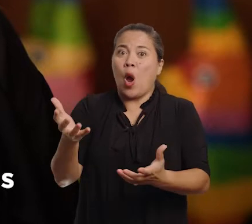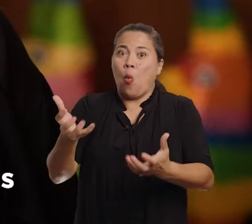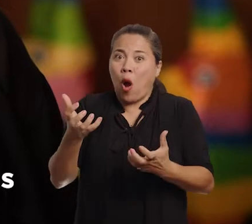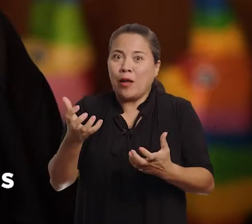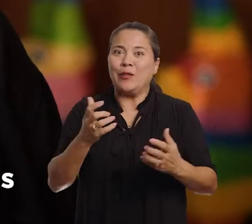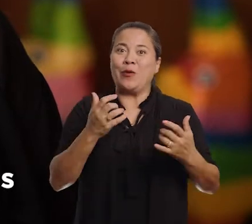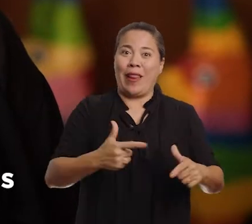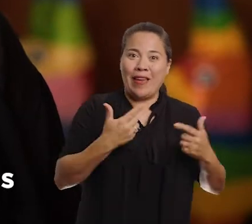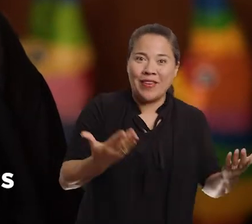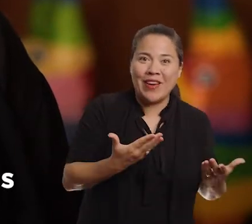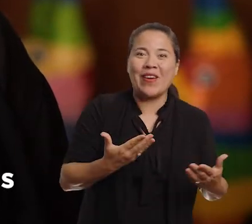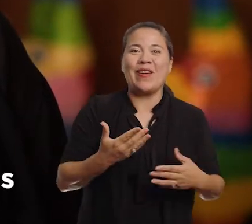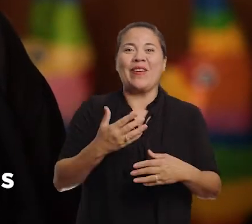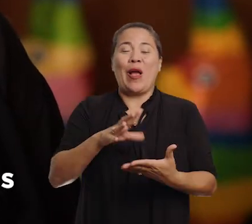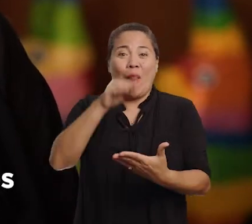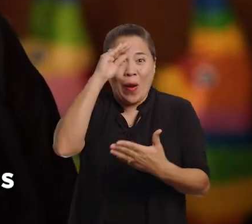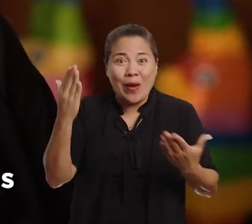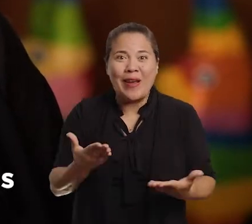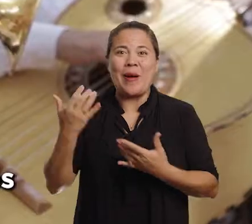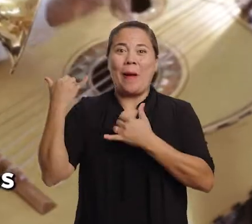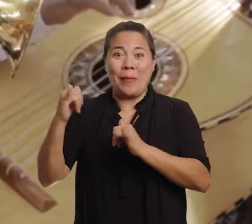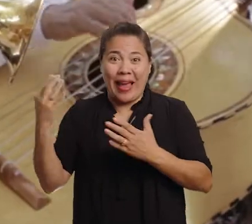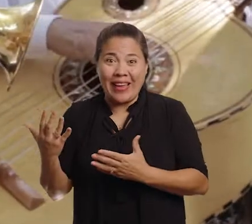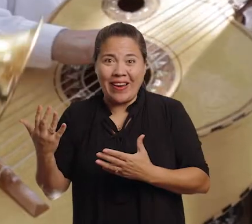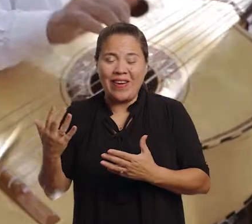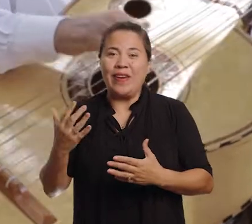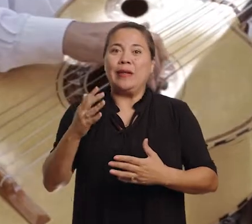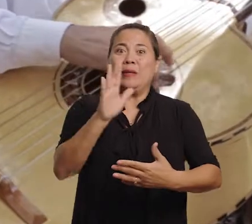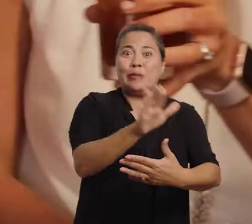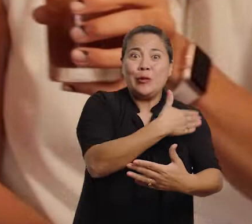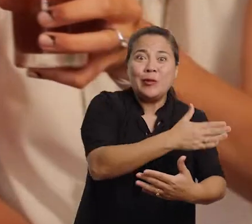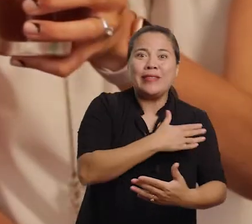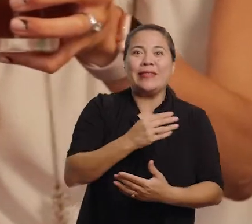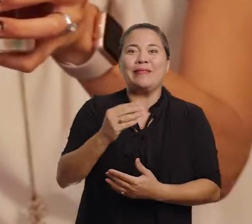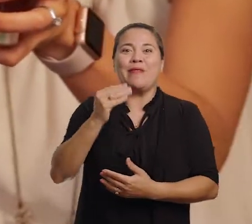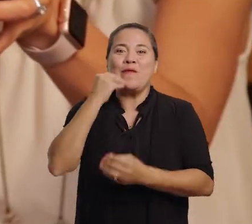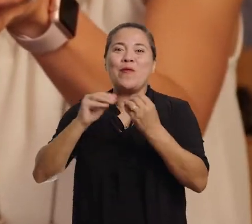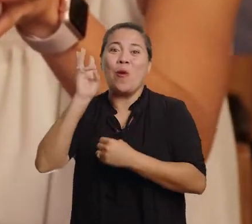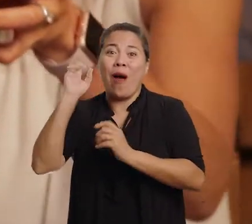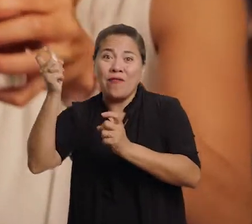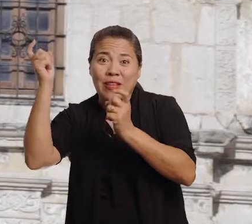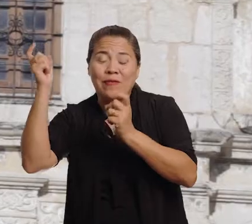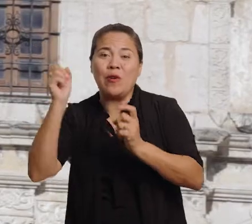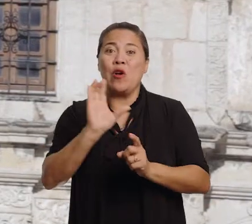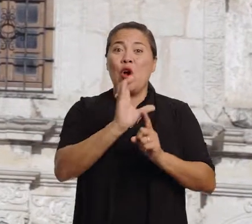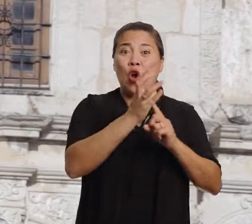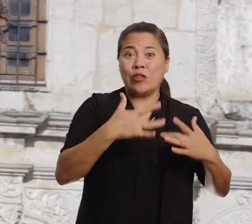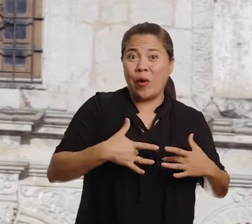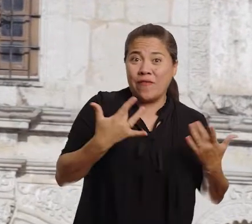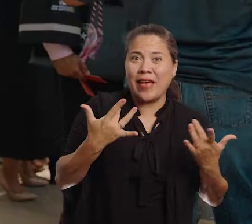disabilities want to live, learn, work, and play. Live music, food and wine festivals,